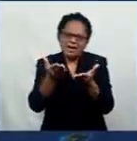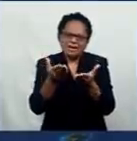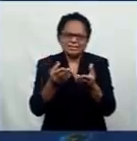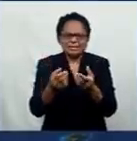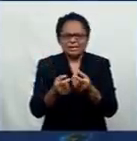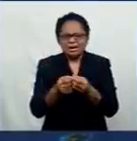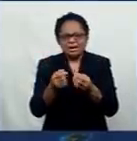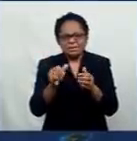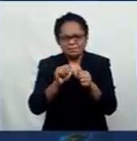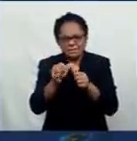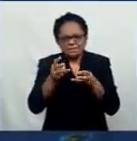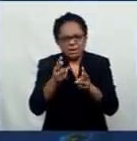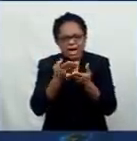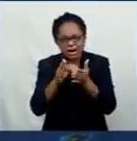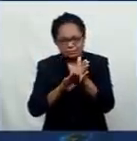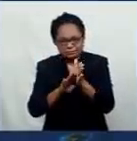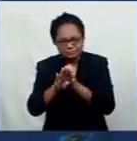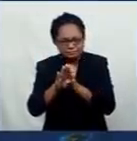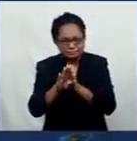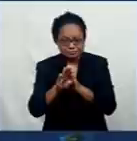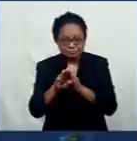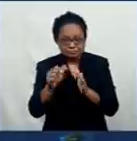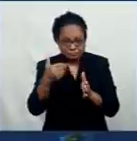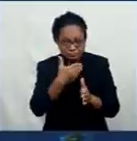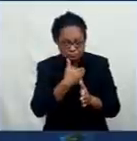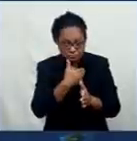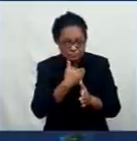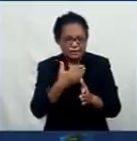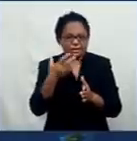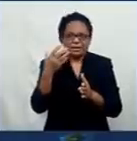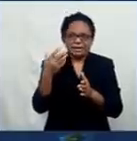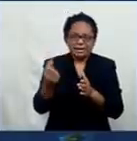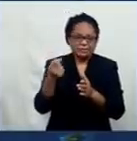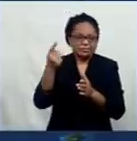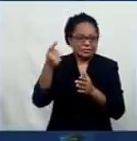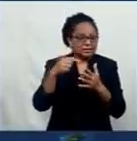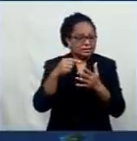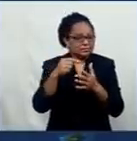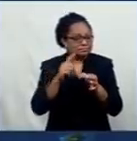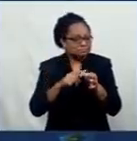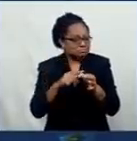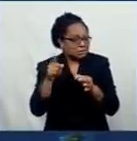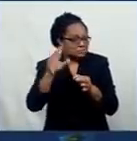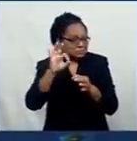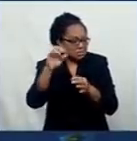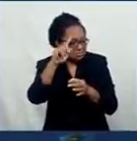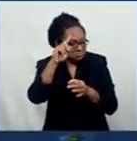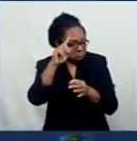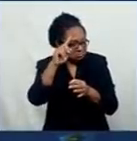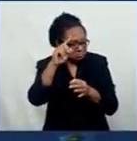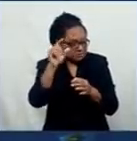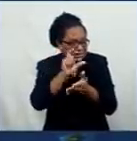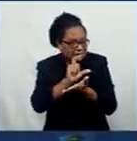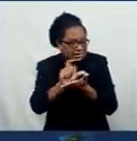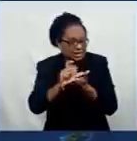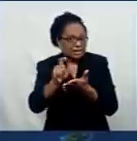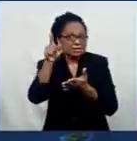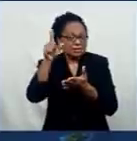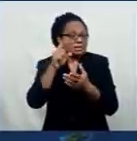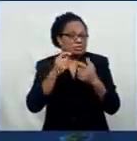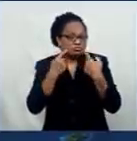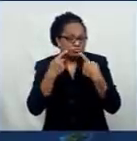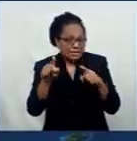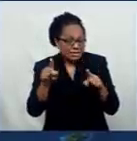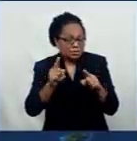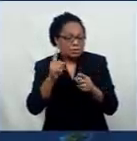minutes this morning showed there were sharp divisions on the tapering questions. It wasn't clear whether the Fed would be prepared to announce a tapering